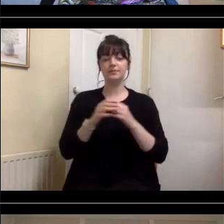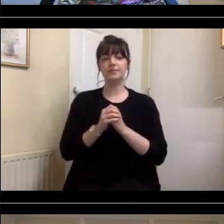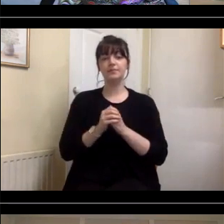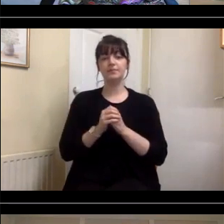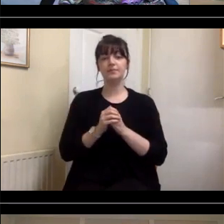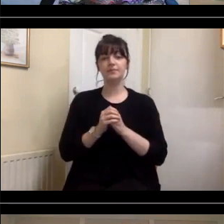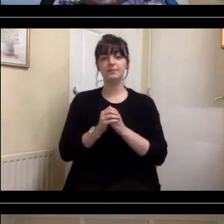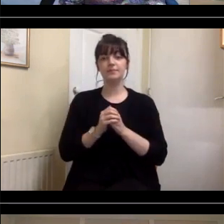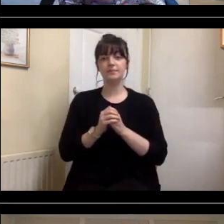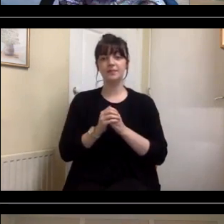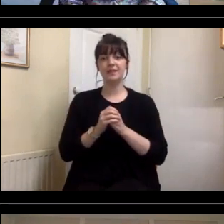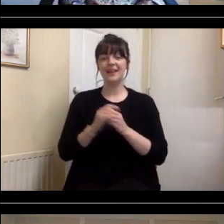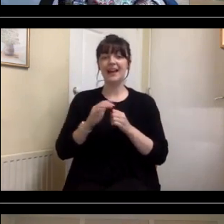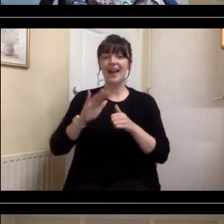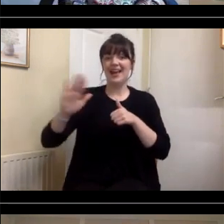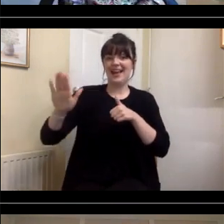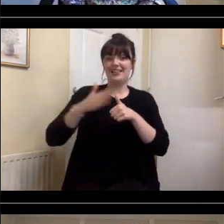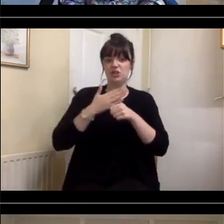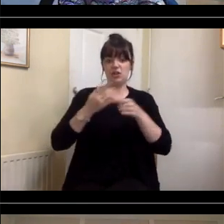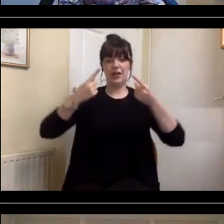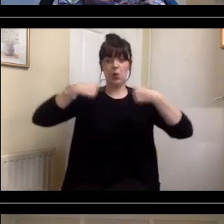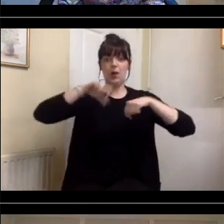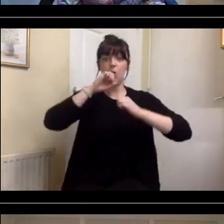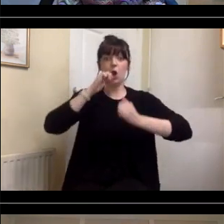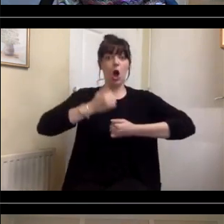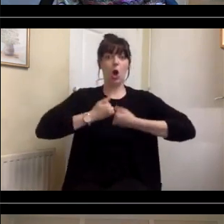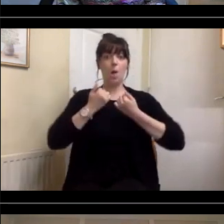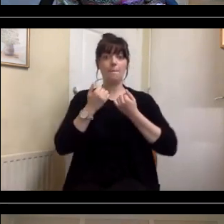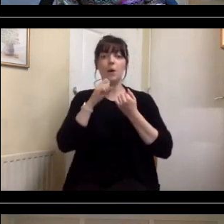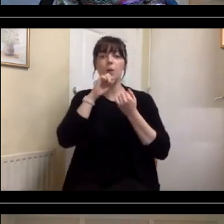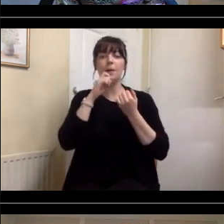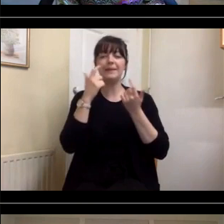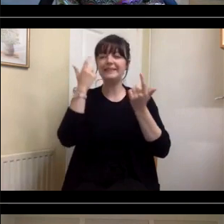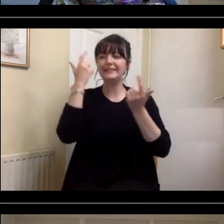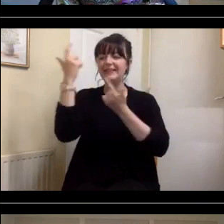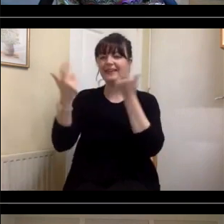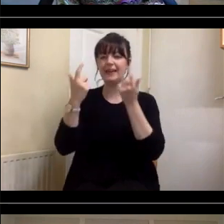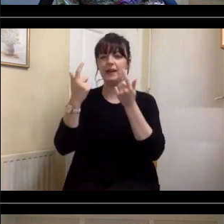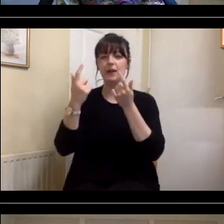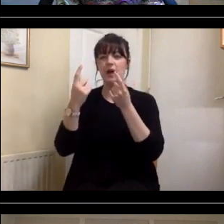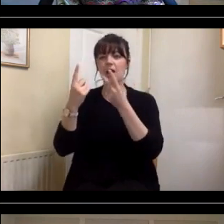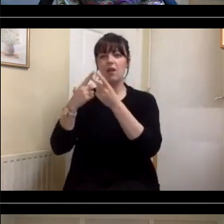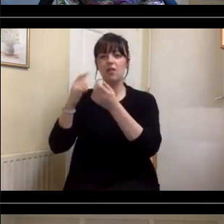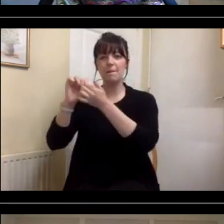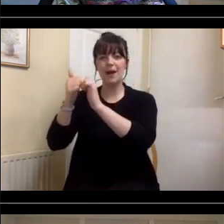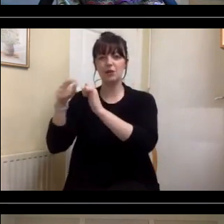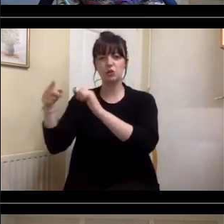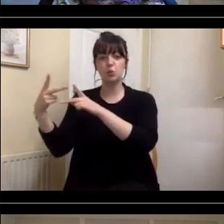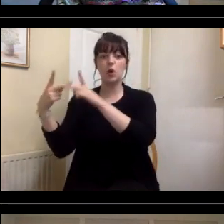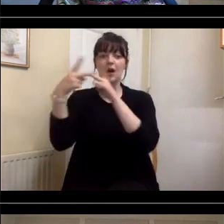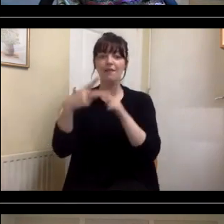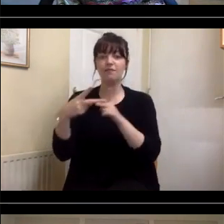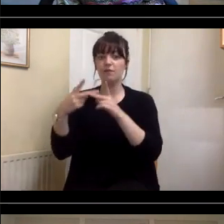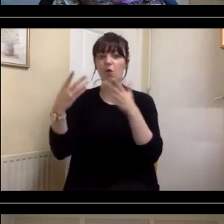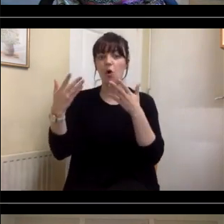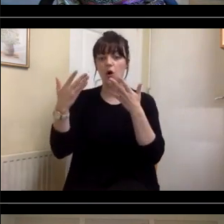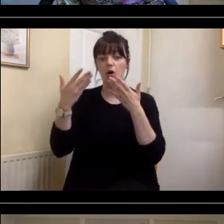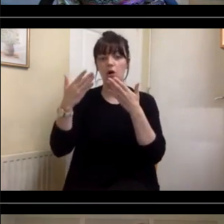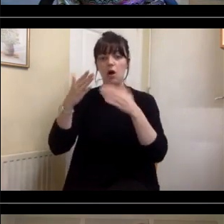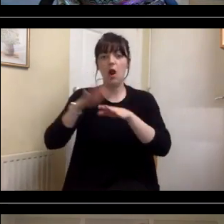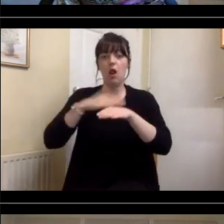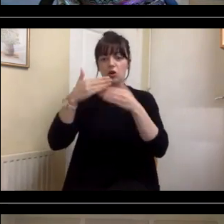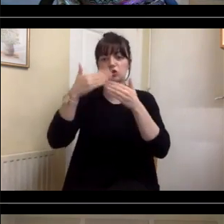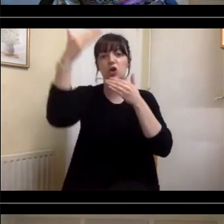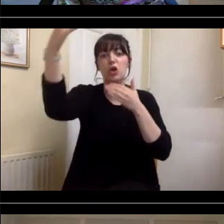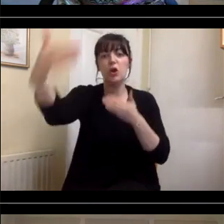Highways England will own it, but we'll be seeking a partner to maintain it for the longer term, and